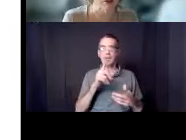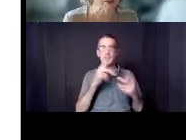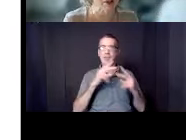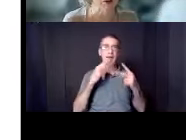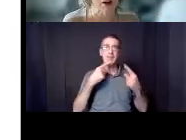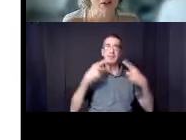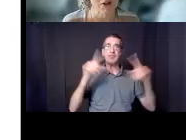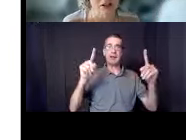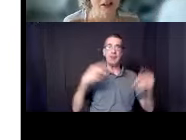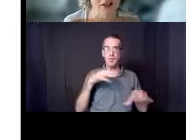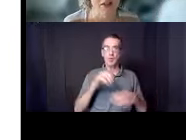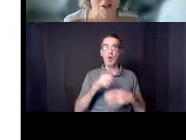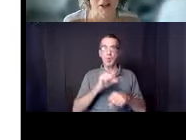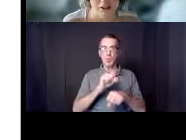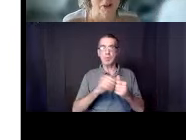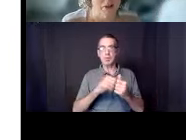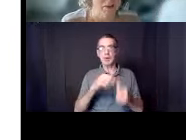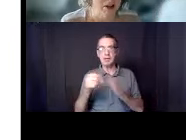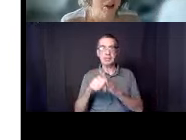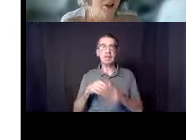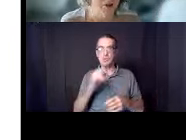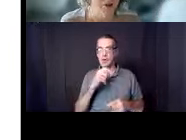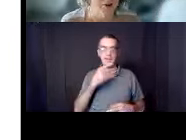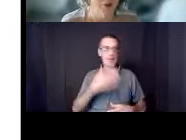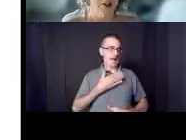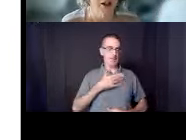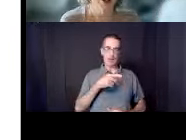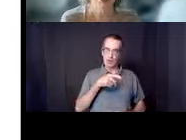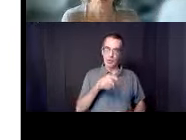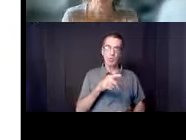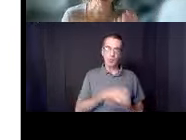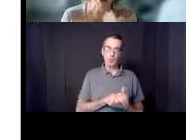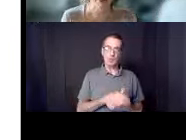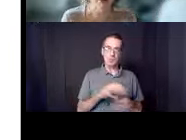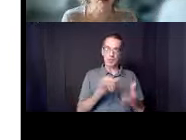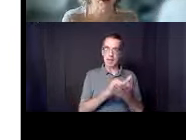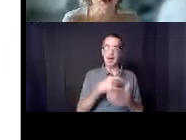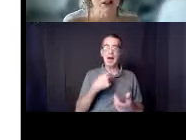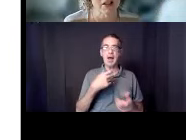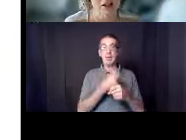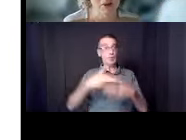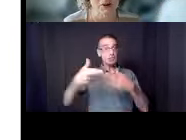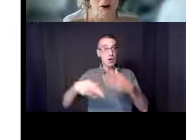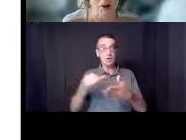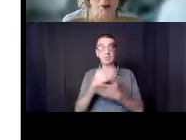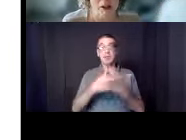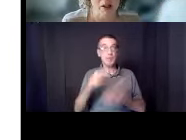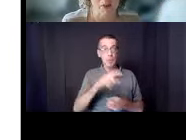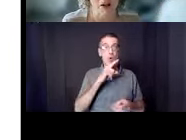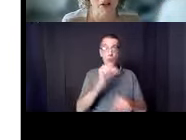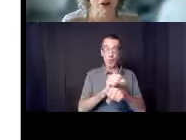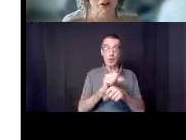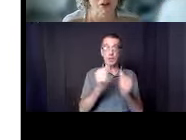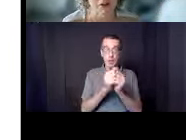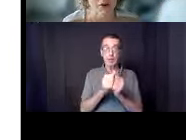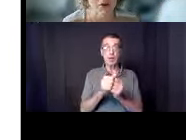I'm doing some of that work in other states as a consultant. So I'm glad you mentioned that. So we've got the results, and some of you are already working